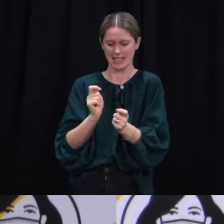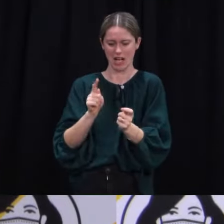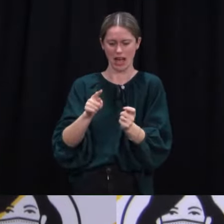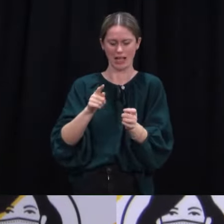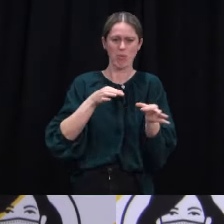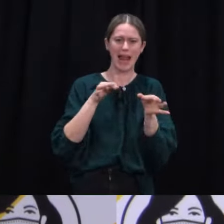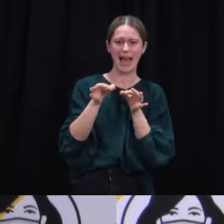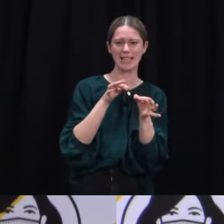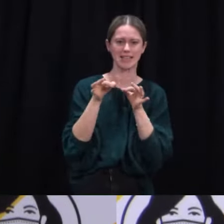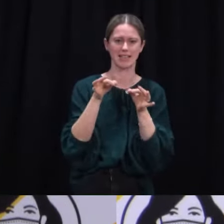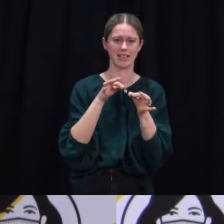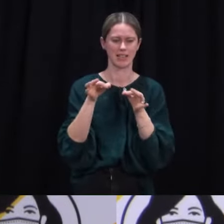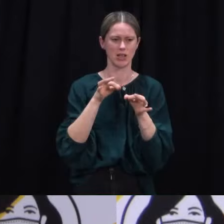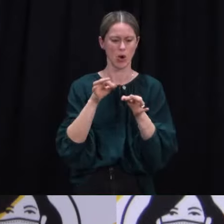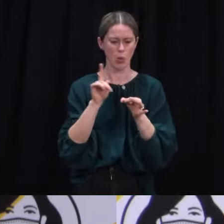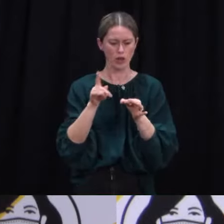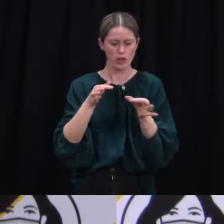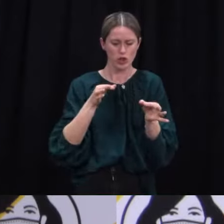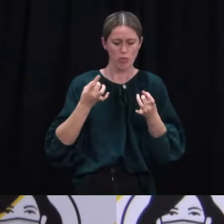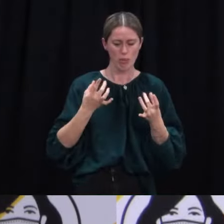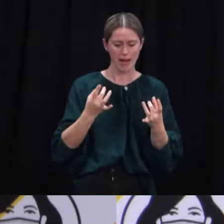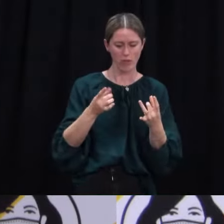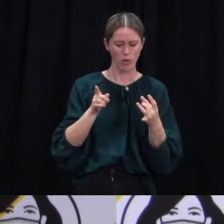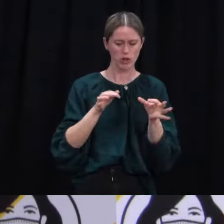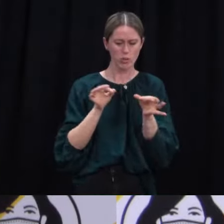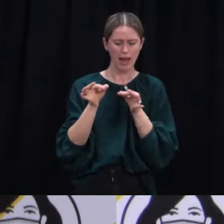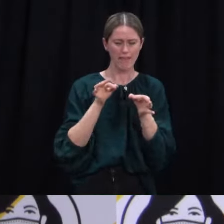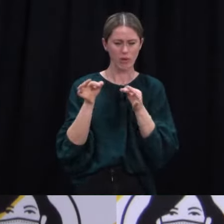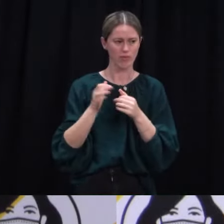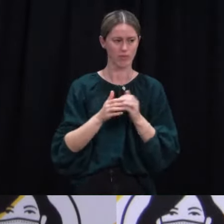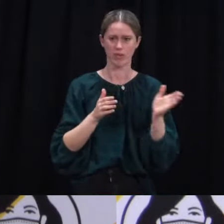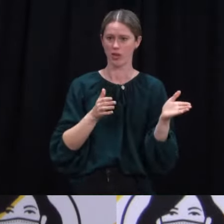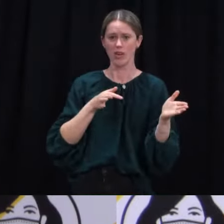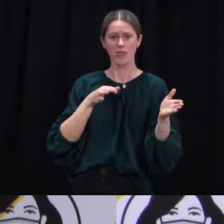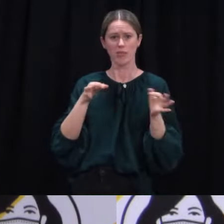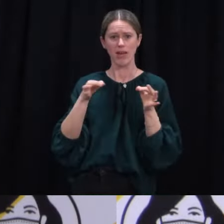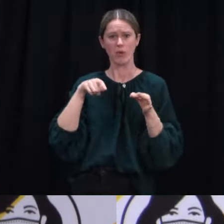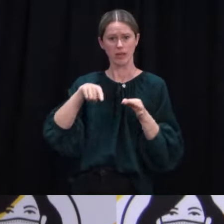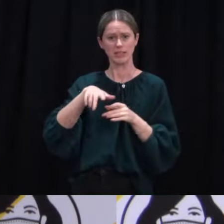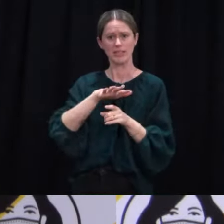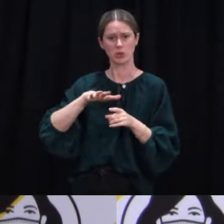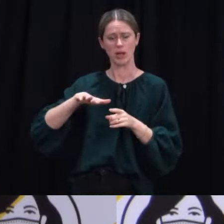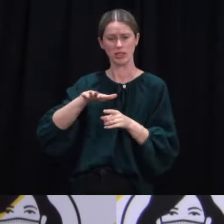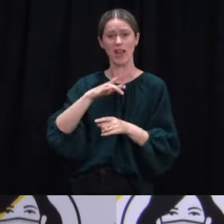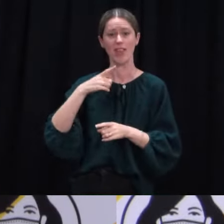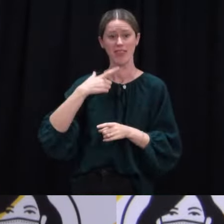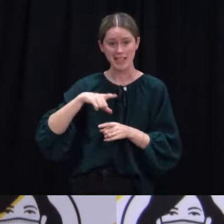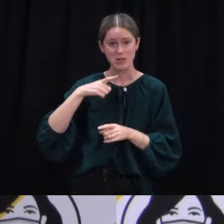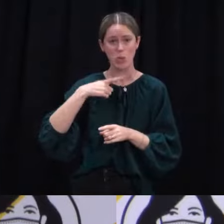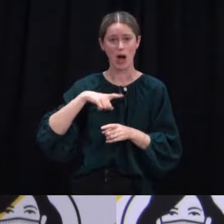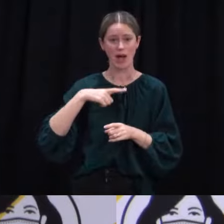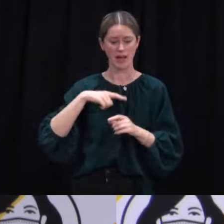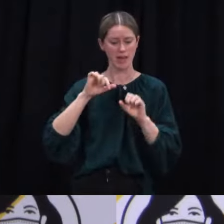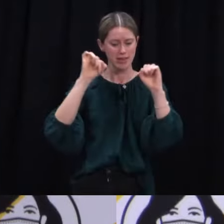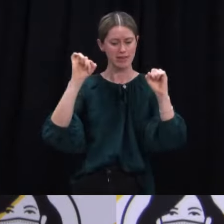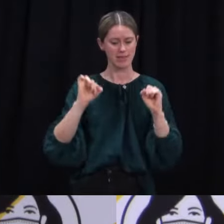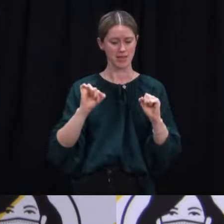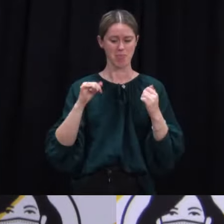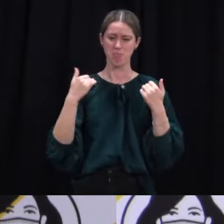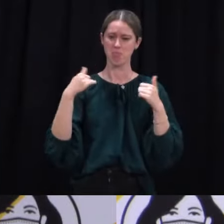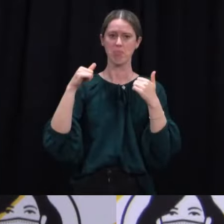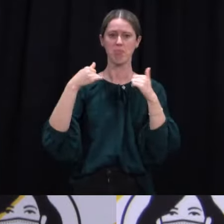from the last few days. What did you prepare for? We prepared for exactly this sort of situation, and that's why you can see the system is